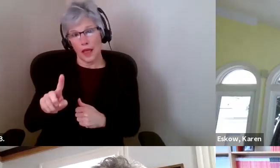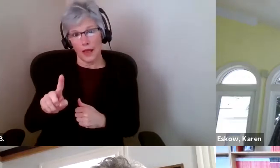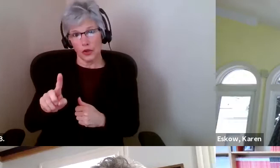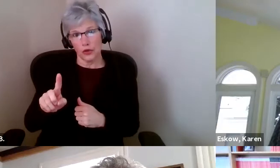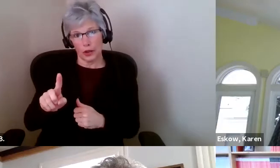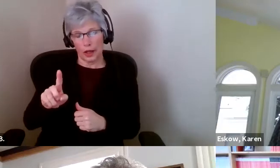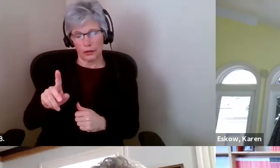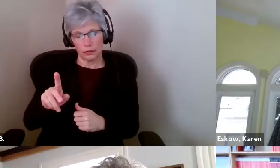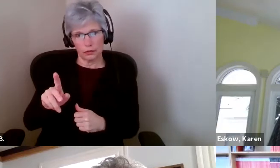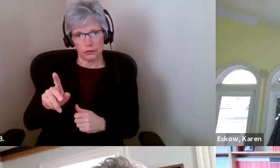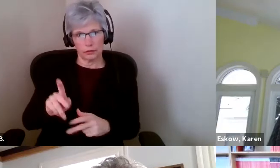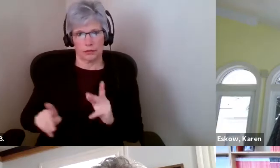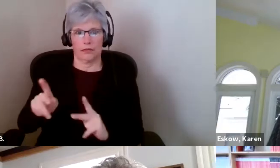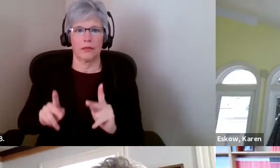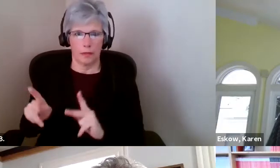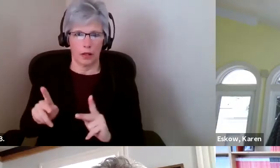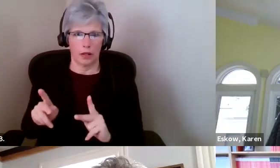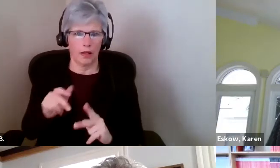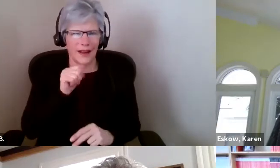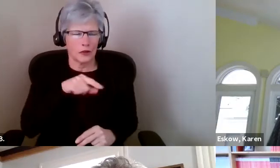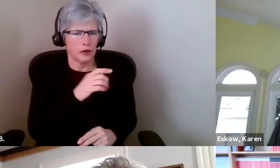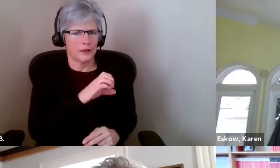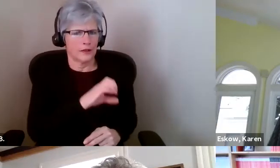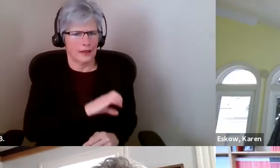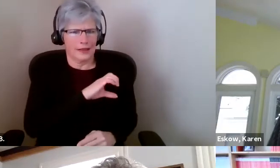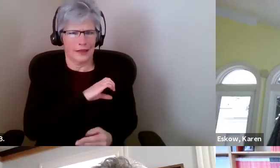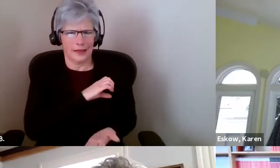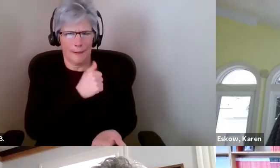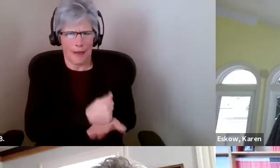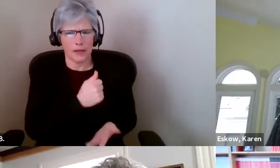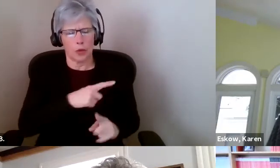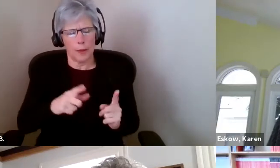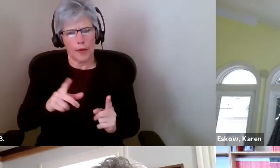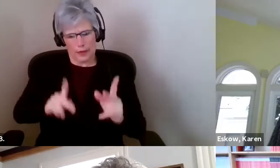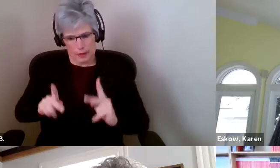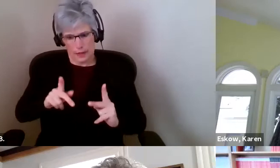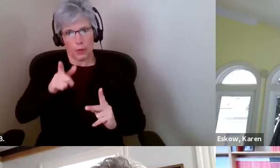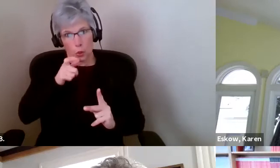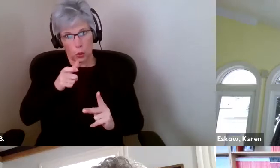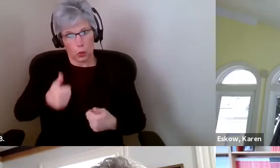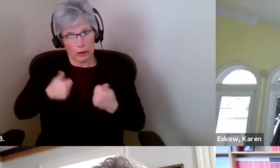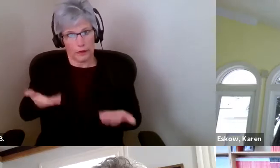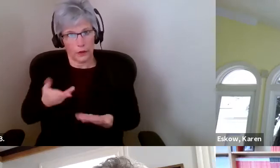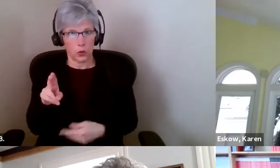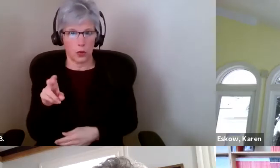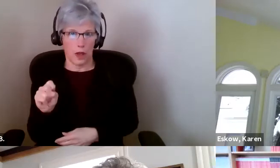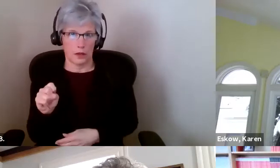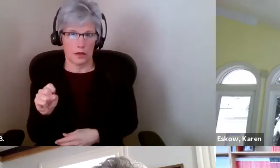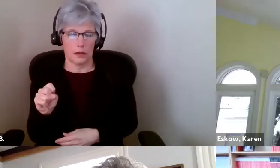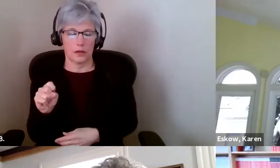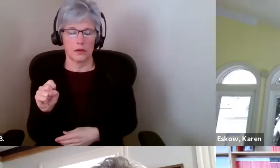or citizenship, but the people who make up this country, okay? How does this help to educate